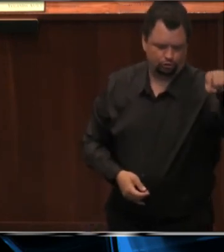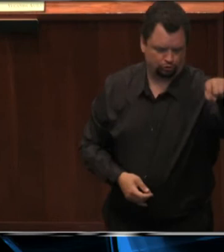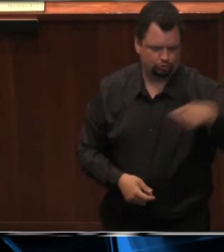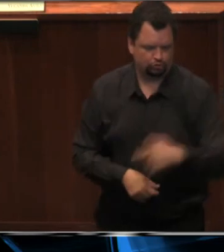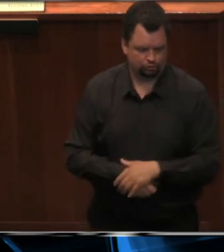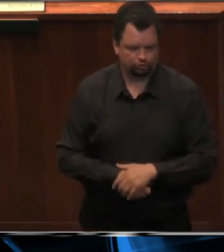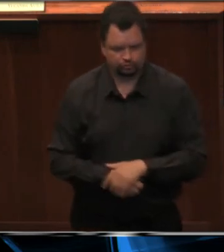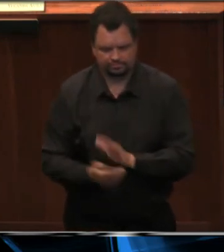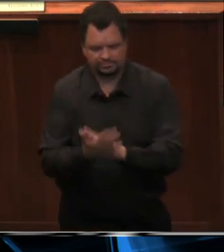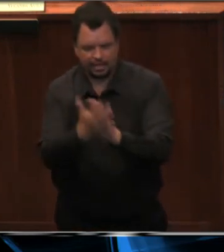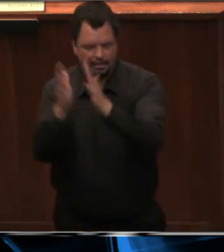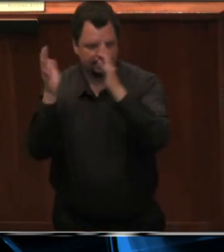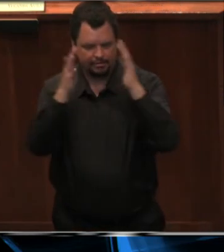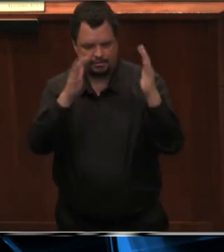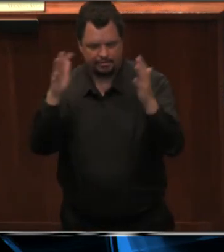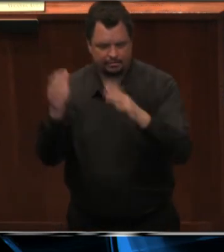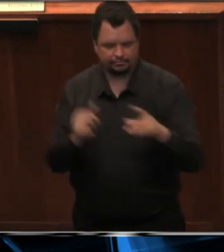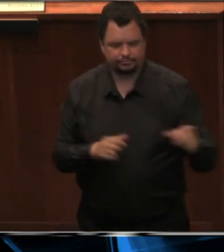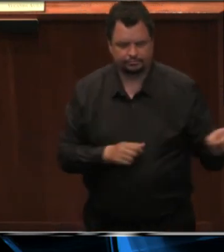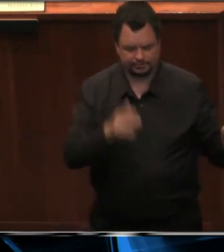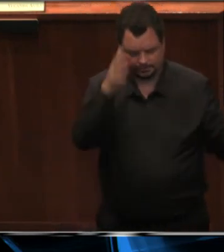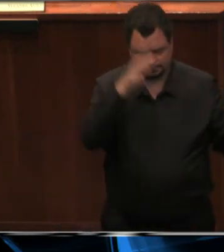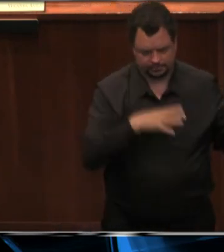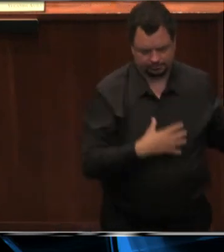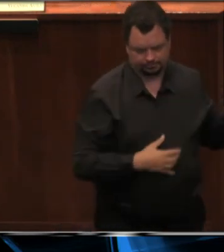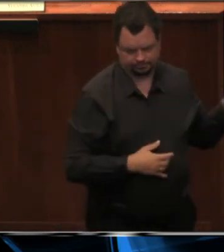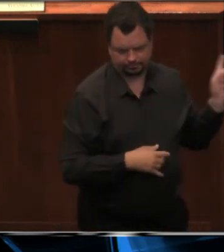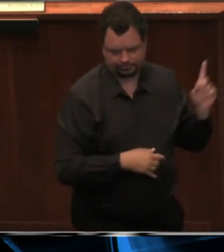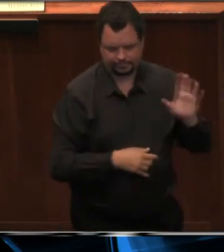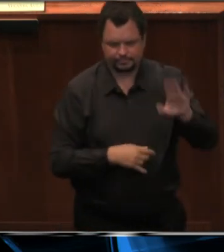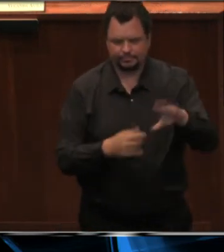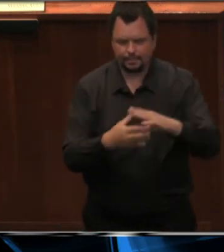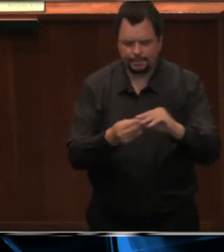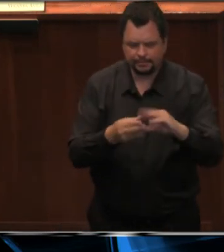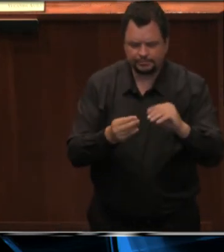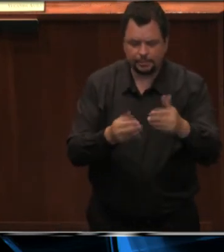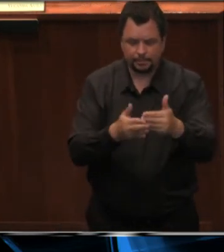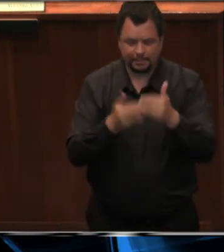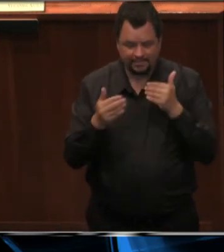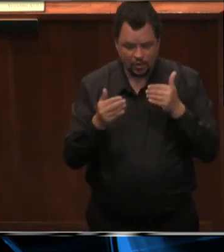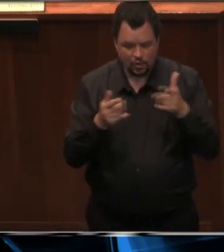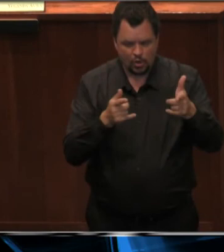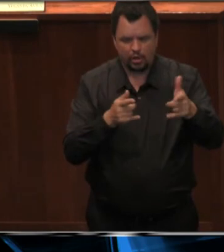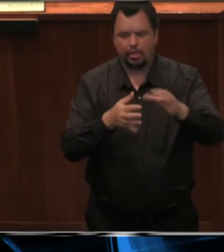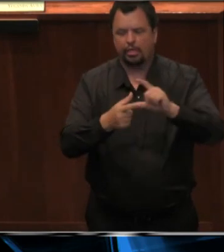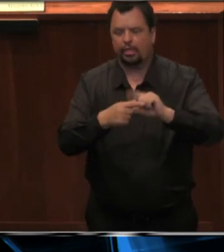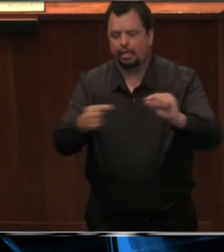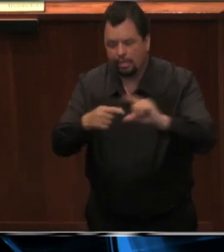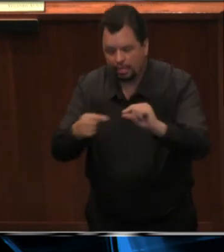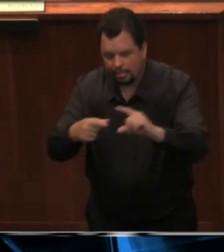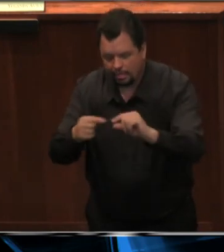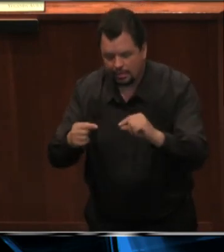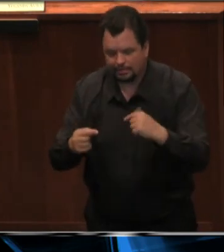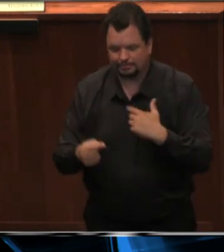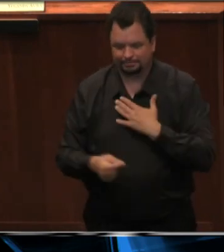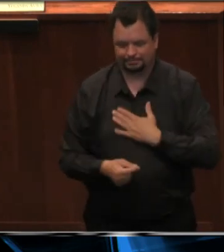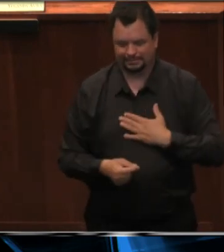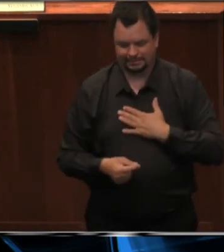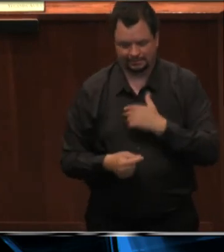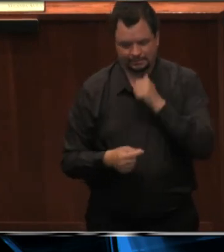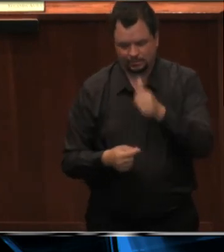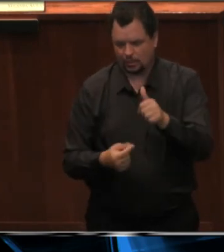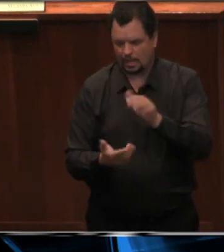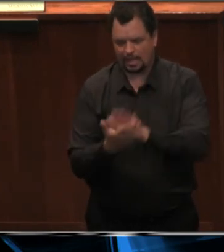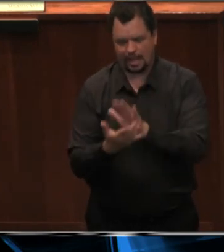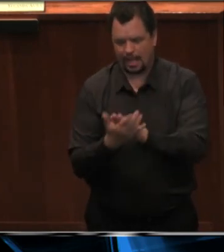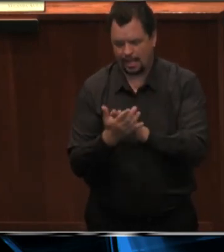Before we take any more public comment, I'm going to ask that we not clap between speakers,